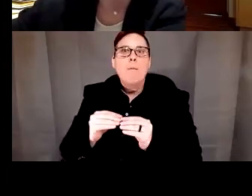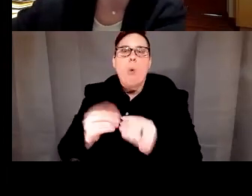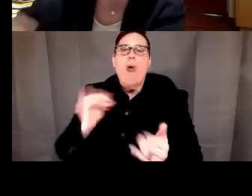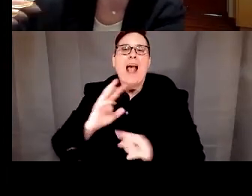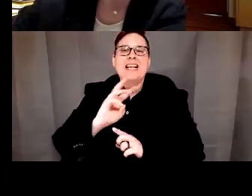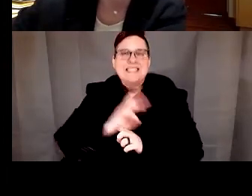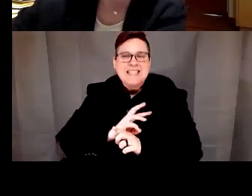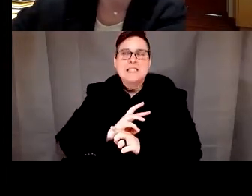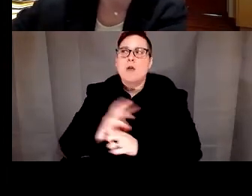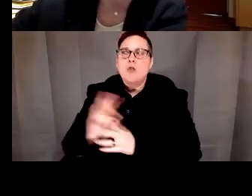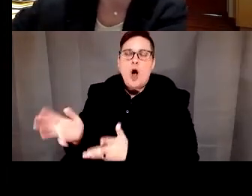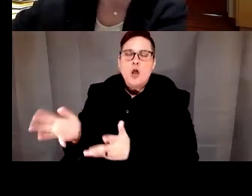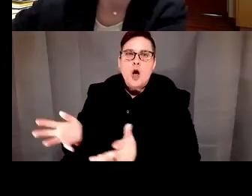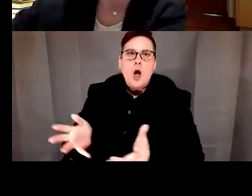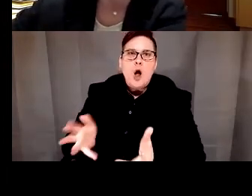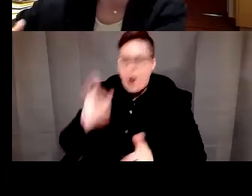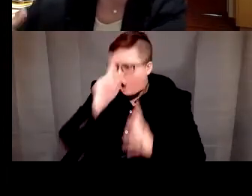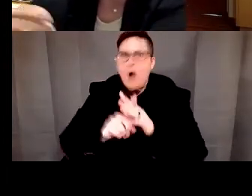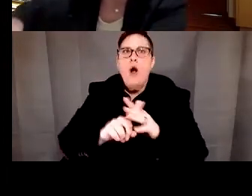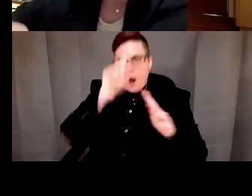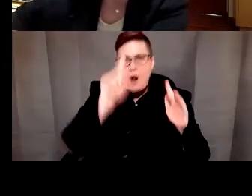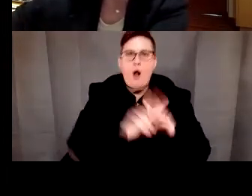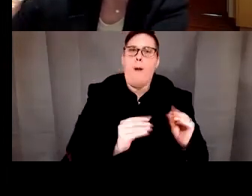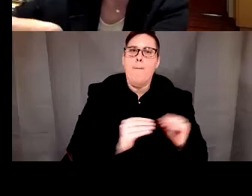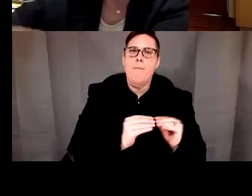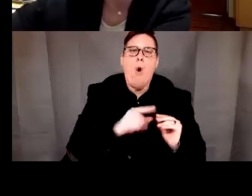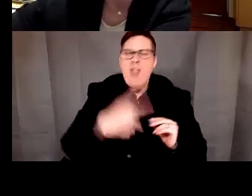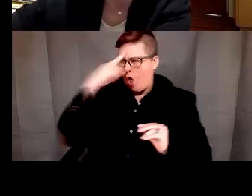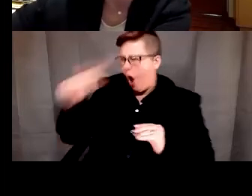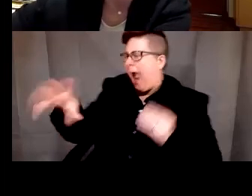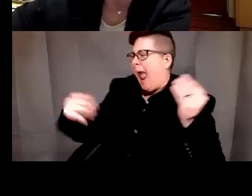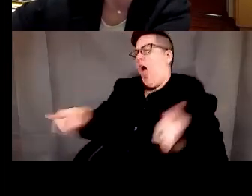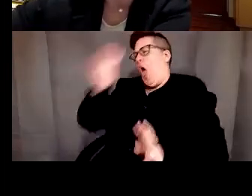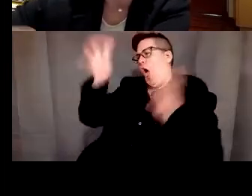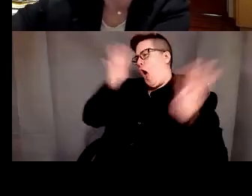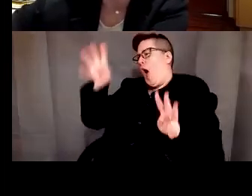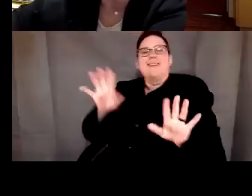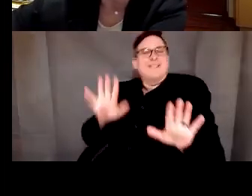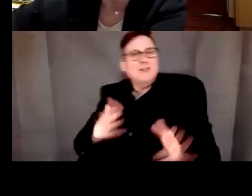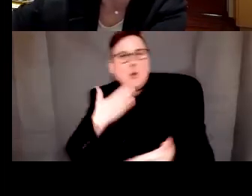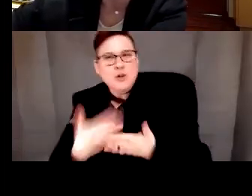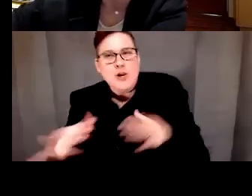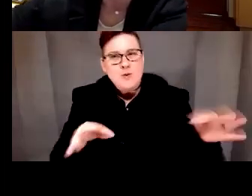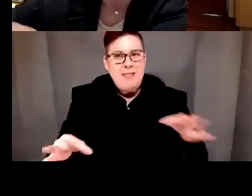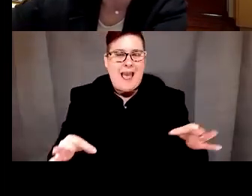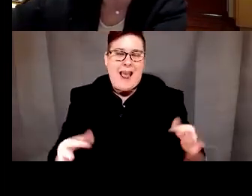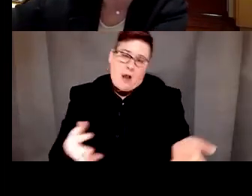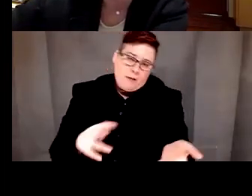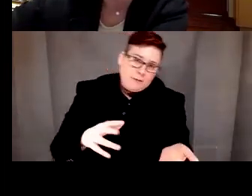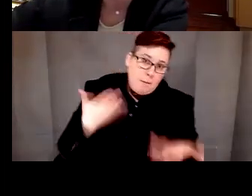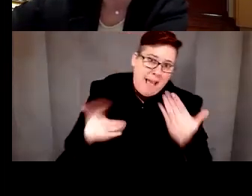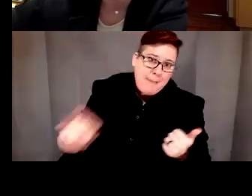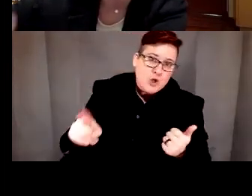months or so, other details come up. So it's good to explain, and of course, another possibility is she's just